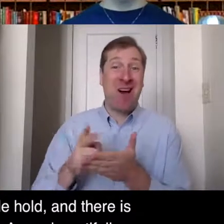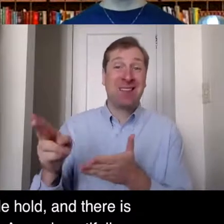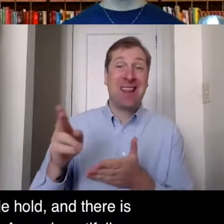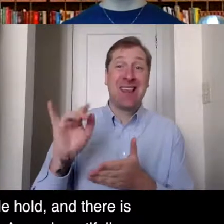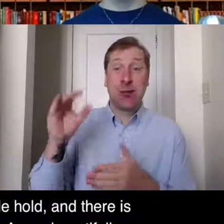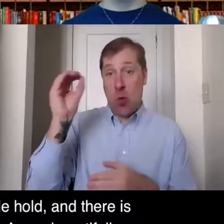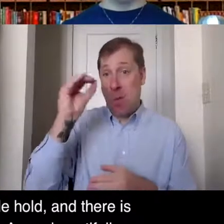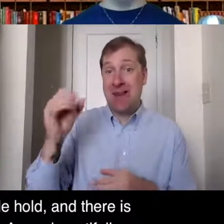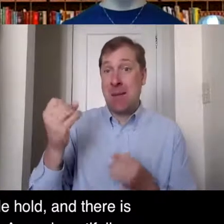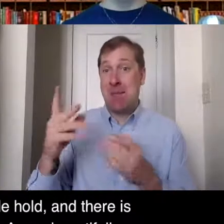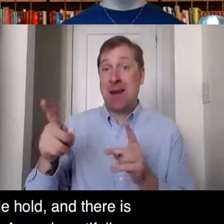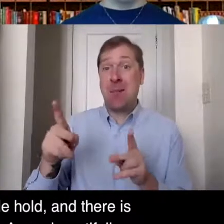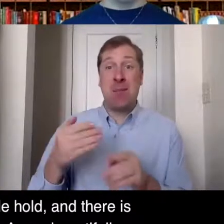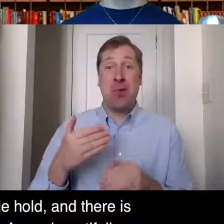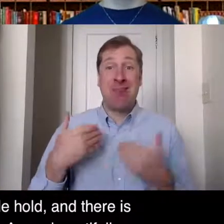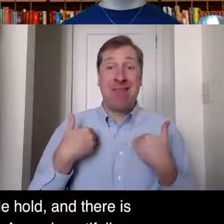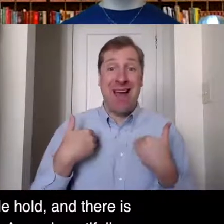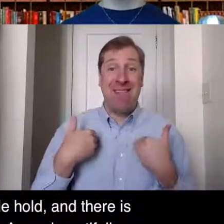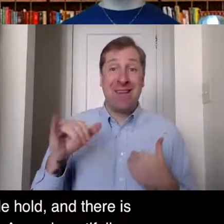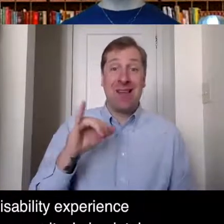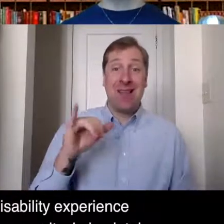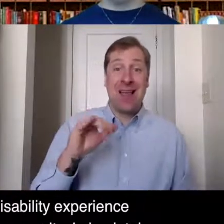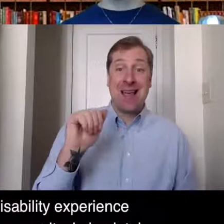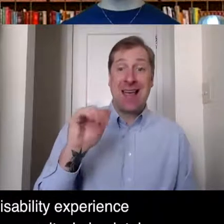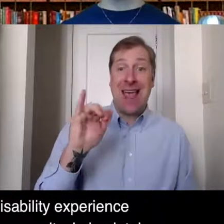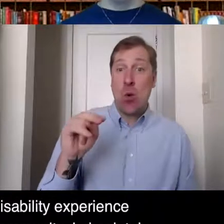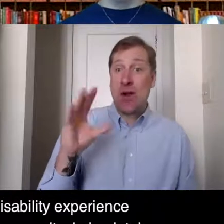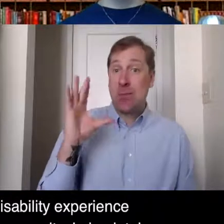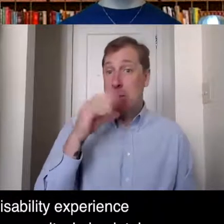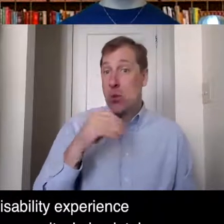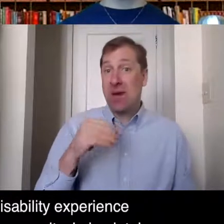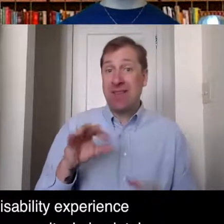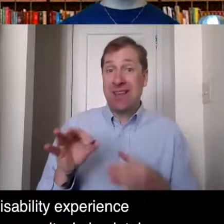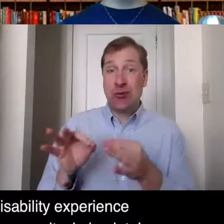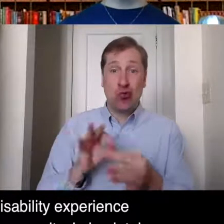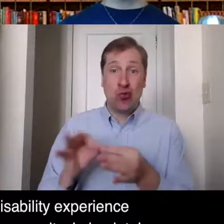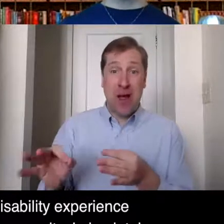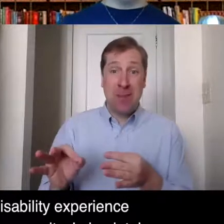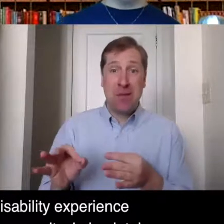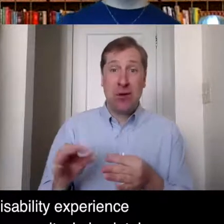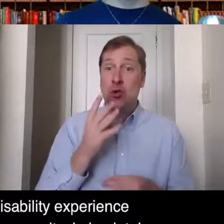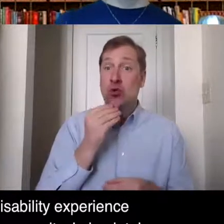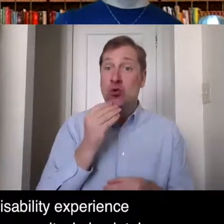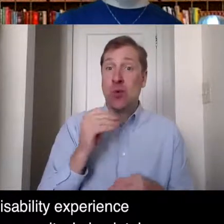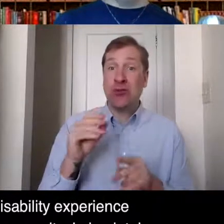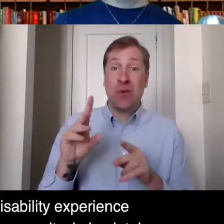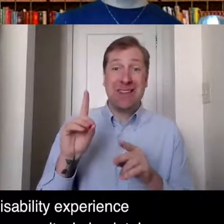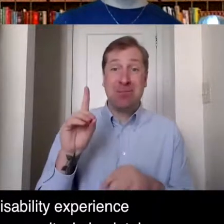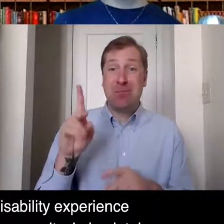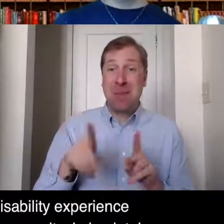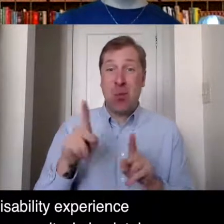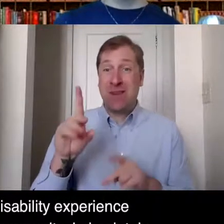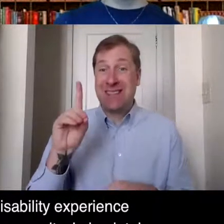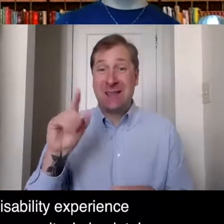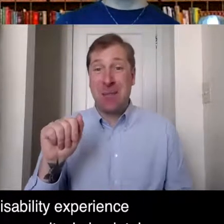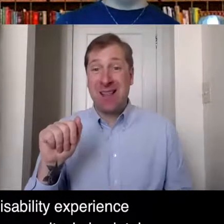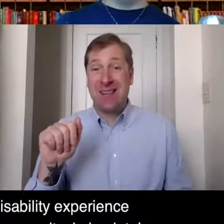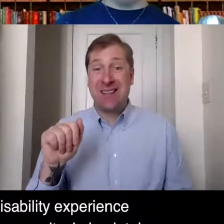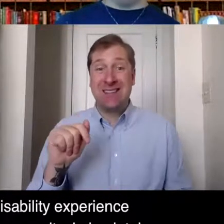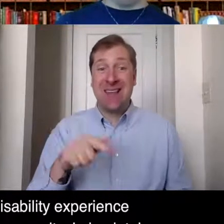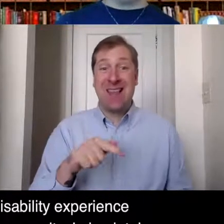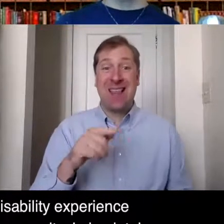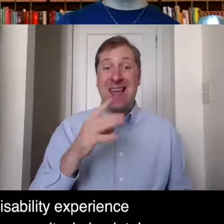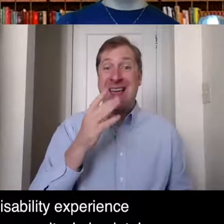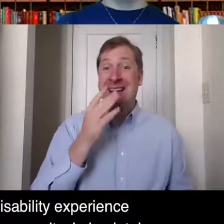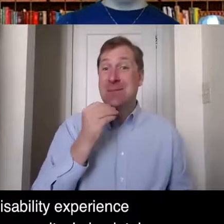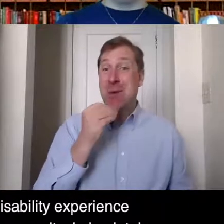there's good reason for it. As Aaron beautifully discussed, Jews with disabilities experience a lot of rigidity in Jewish community.